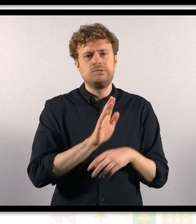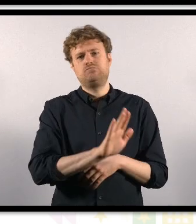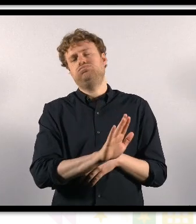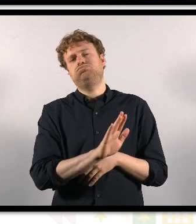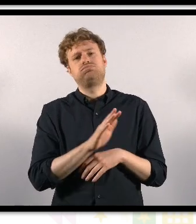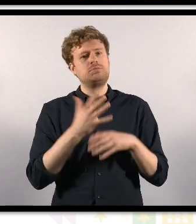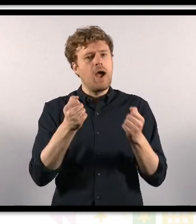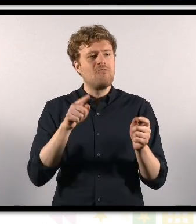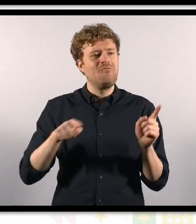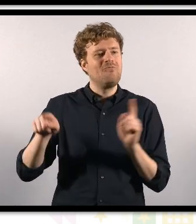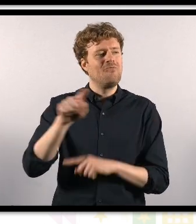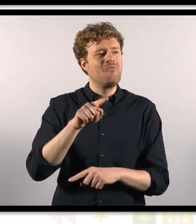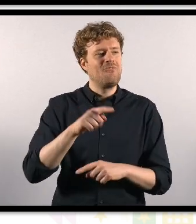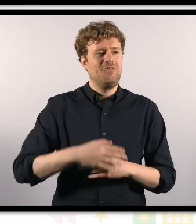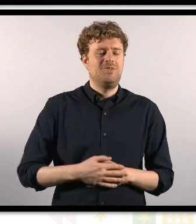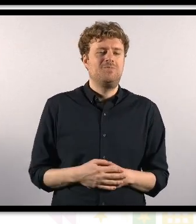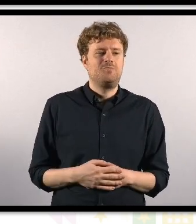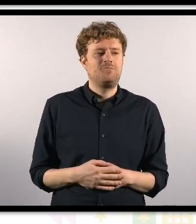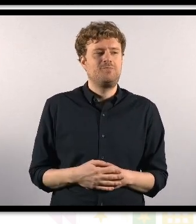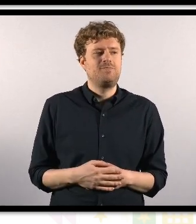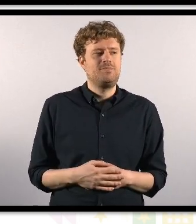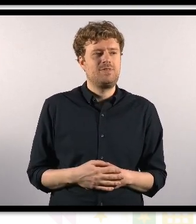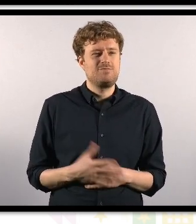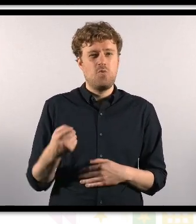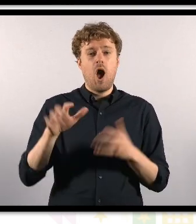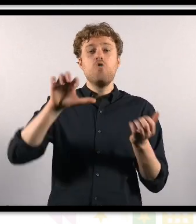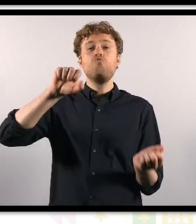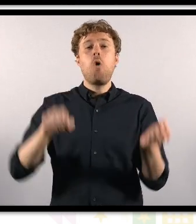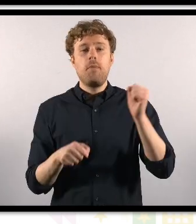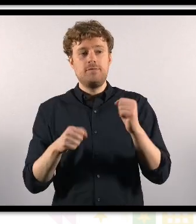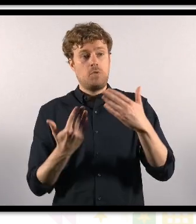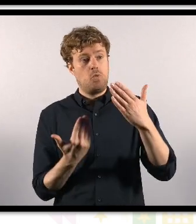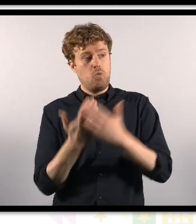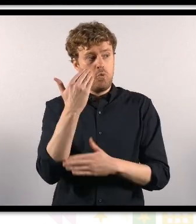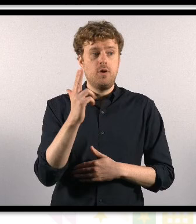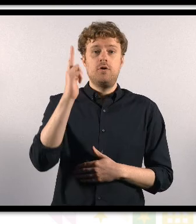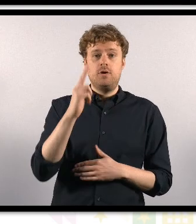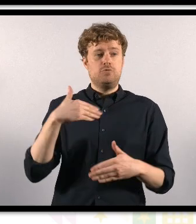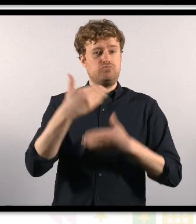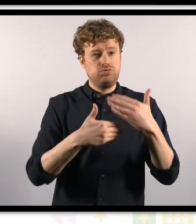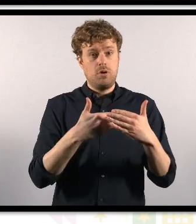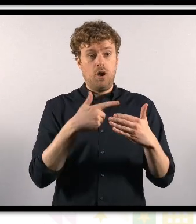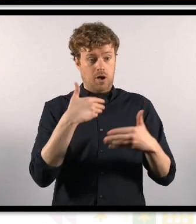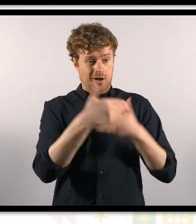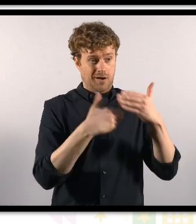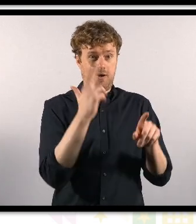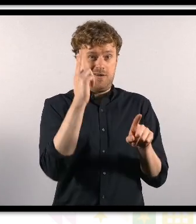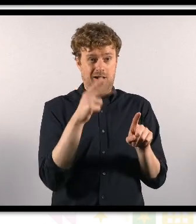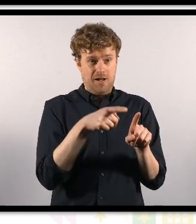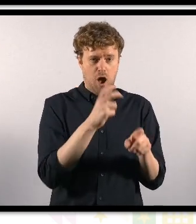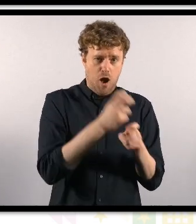add-on projects for storage, networking, security, and more, each with its own installation process and user